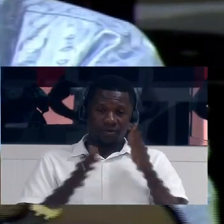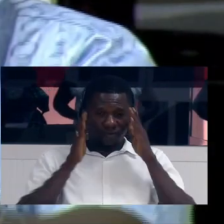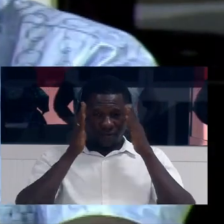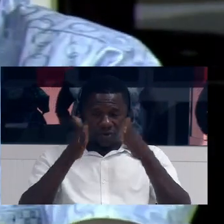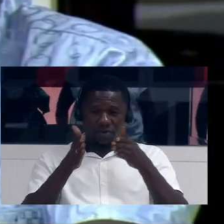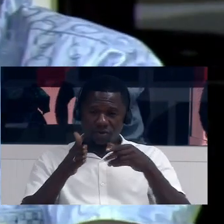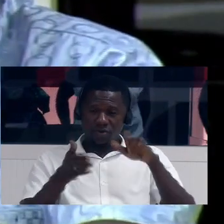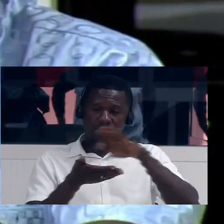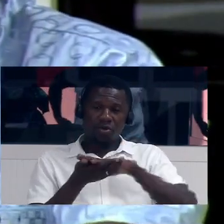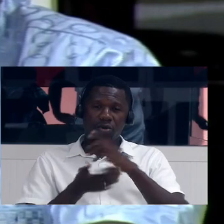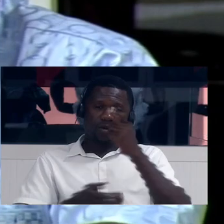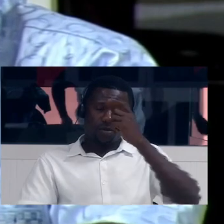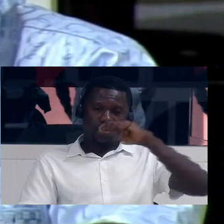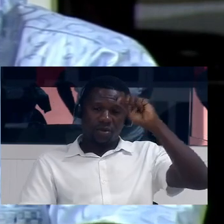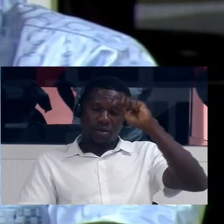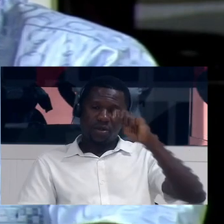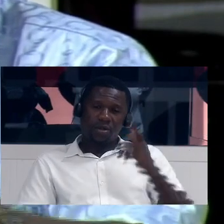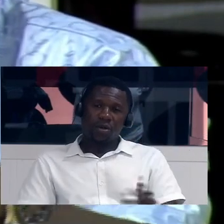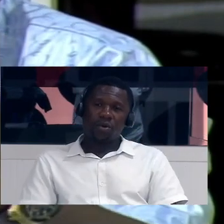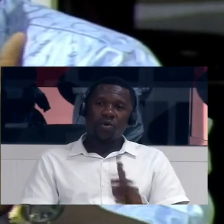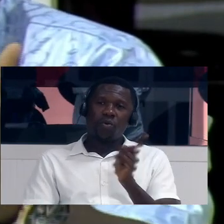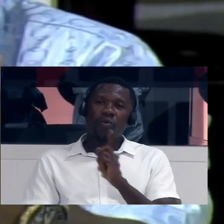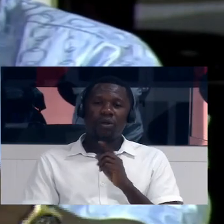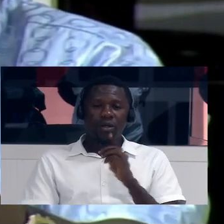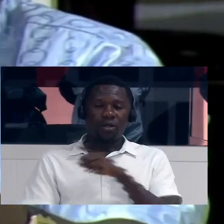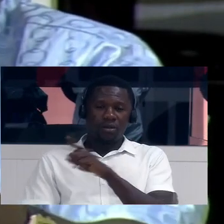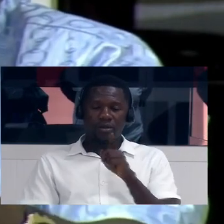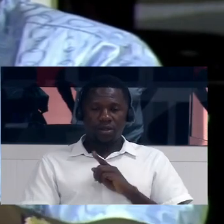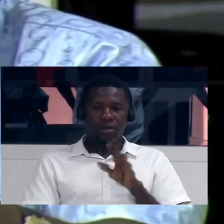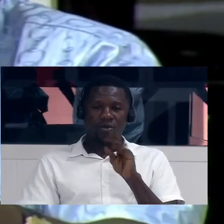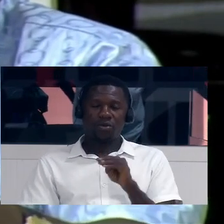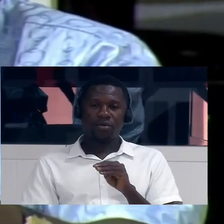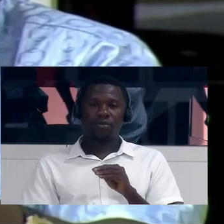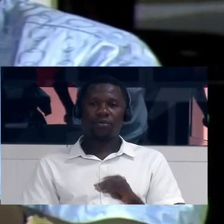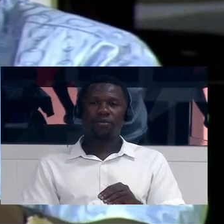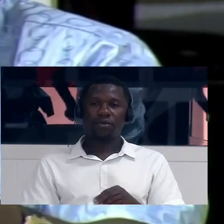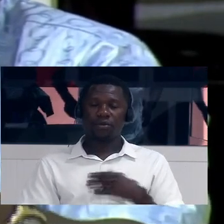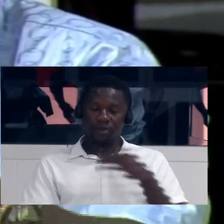they doing? And this was not just a police operation, Council. I agree.